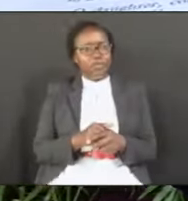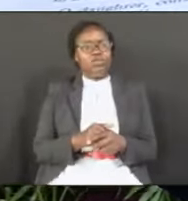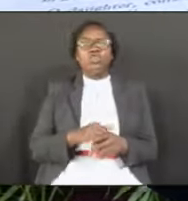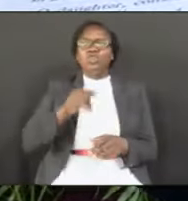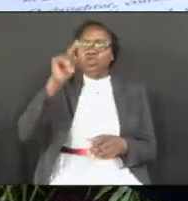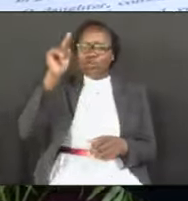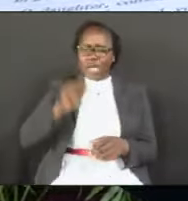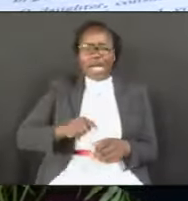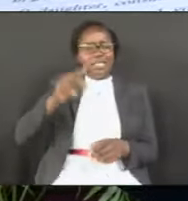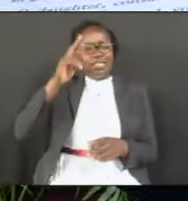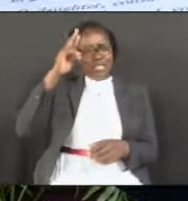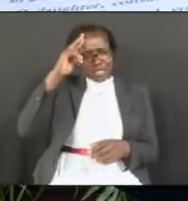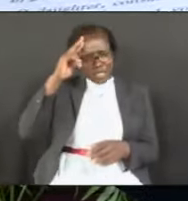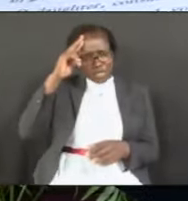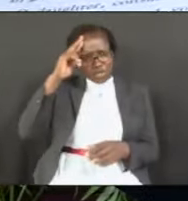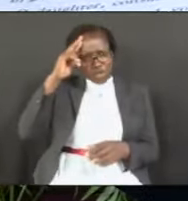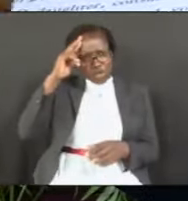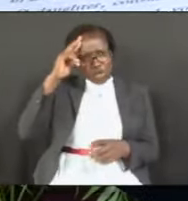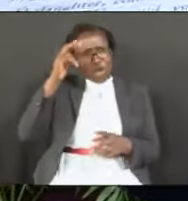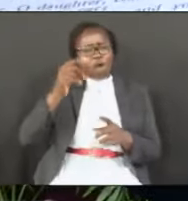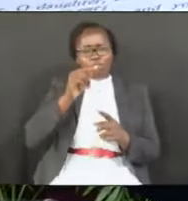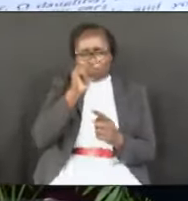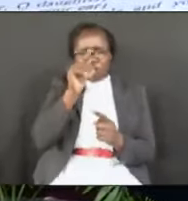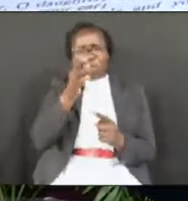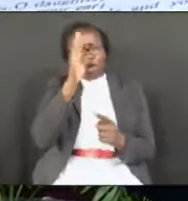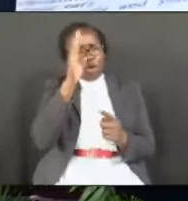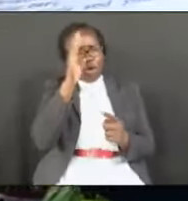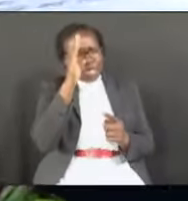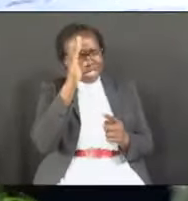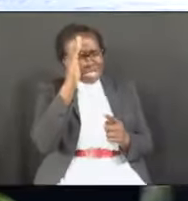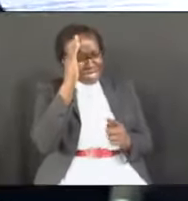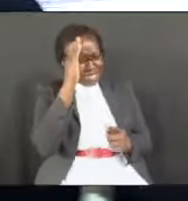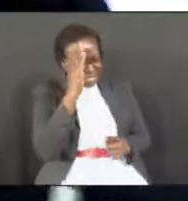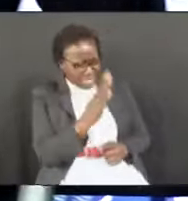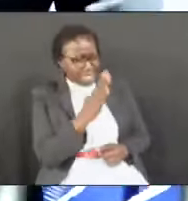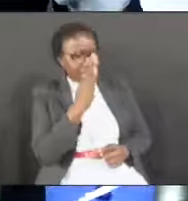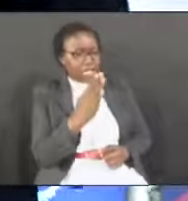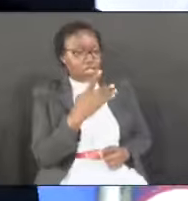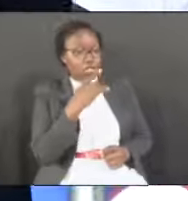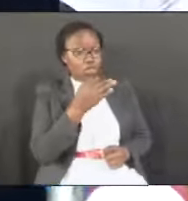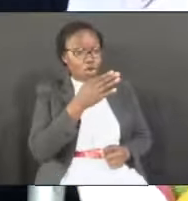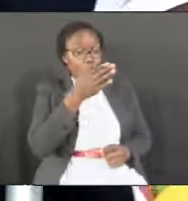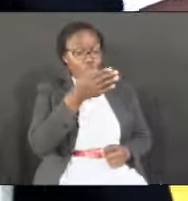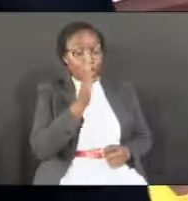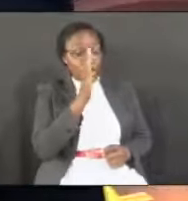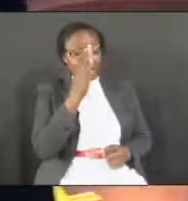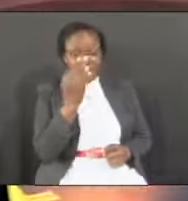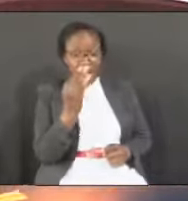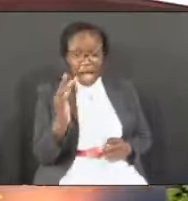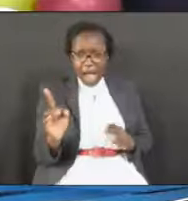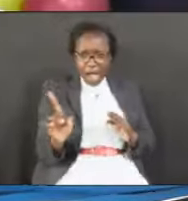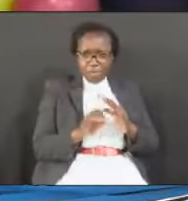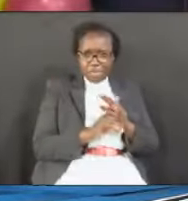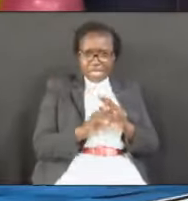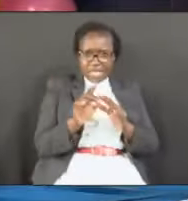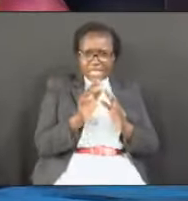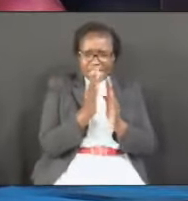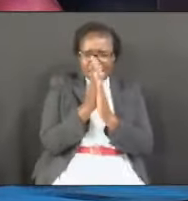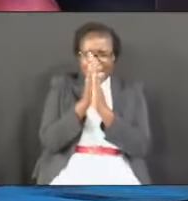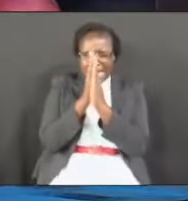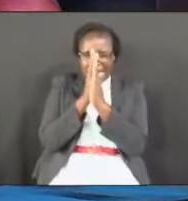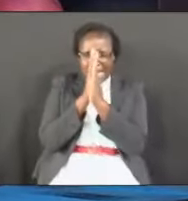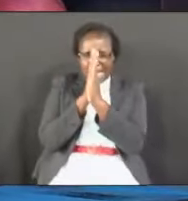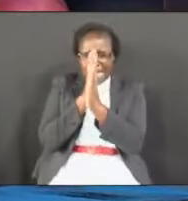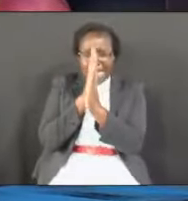to reason from God's perspective. And God pretends to be unreasonable that he can align, he